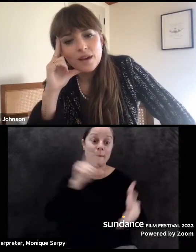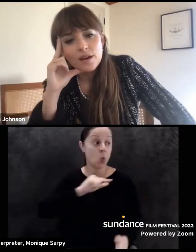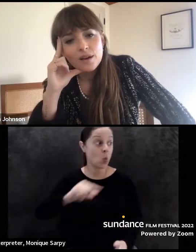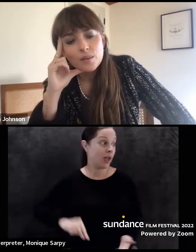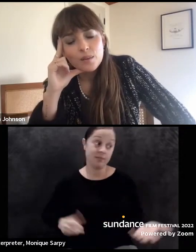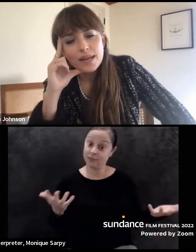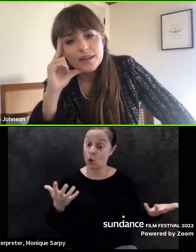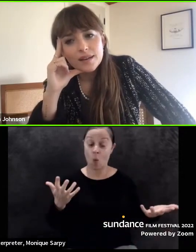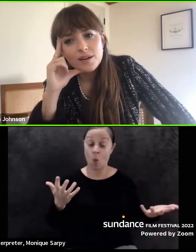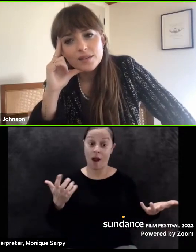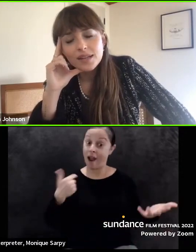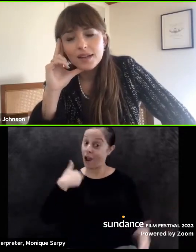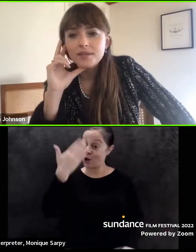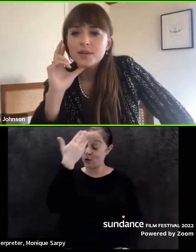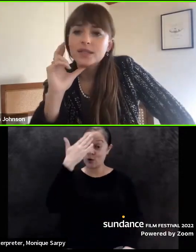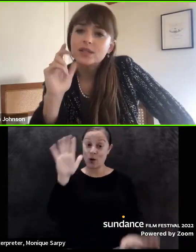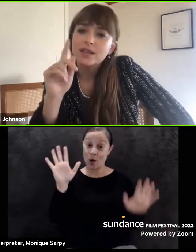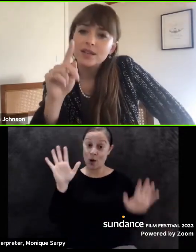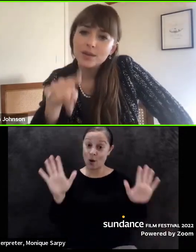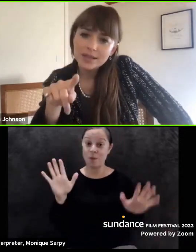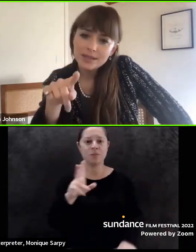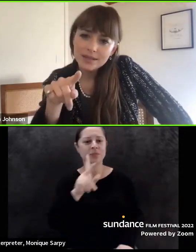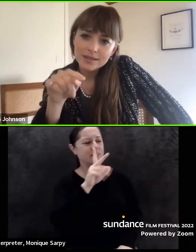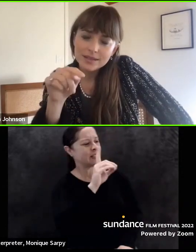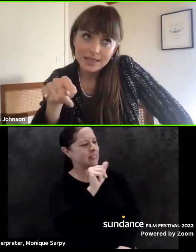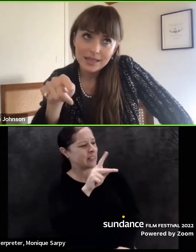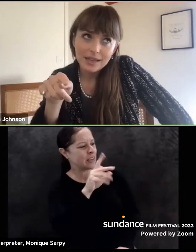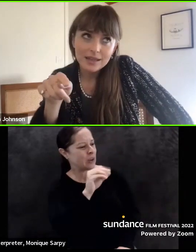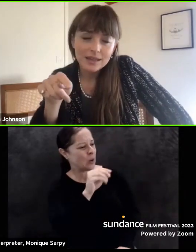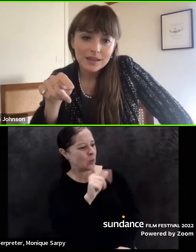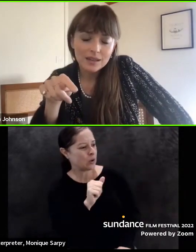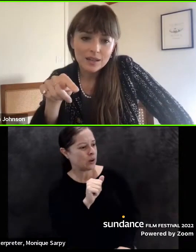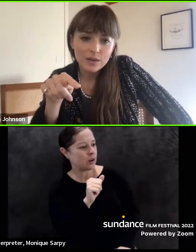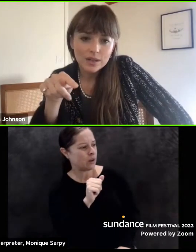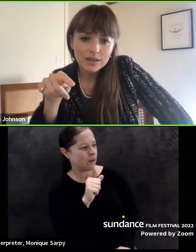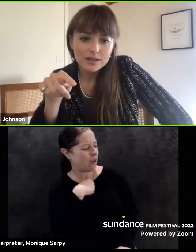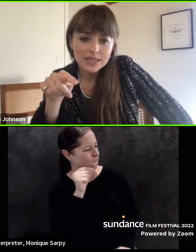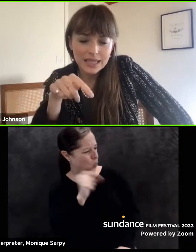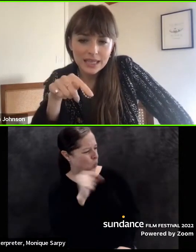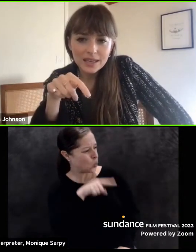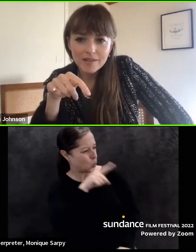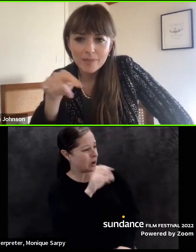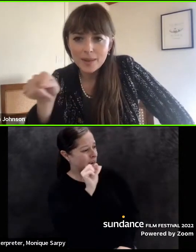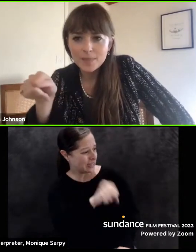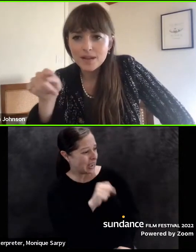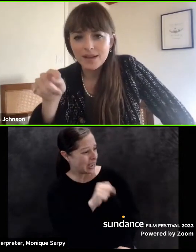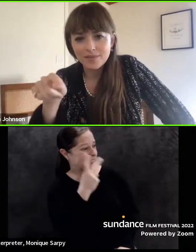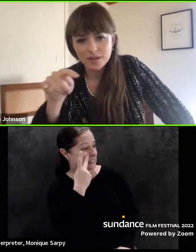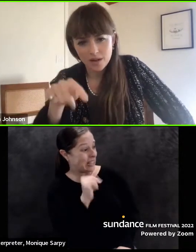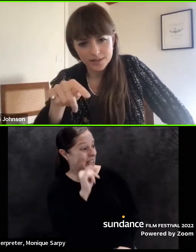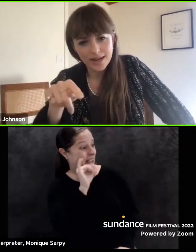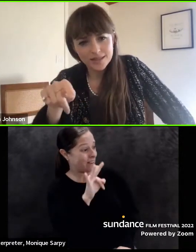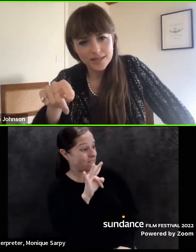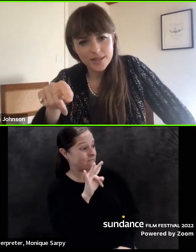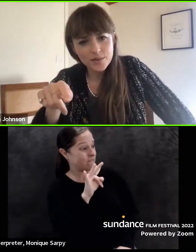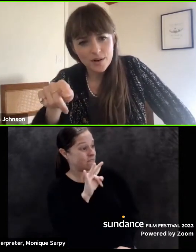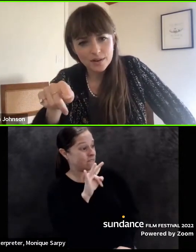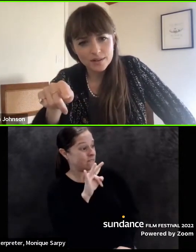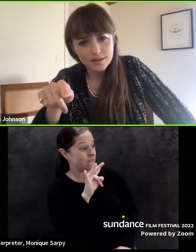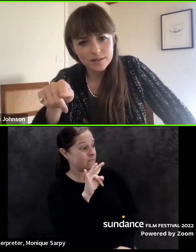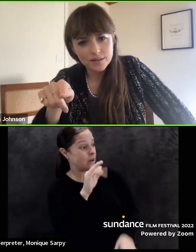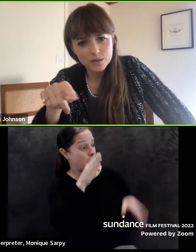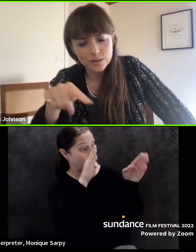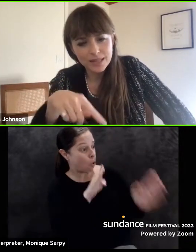just, hey. Hold on, I have a question. You can see if people have ever contacted